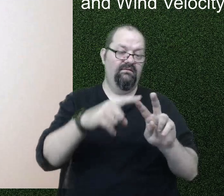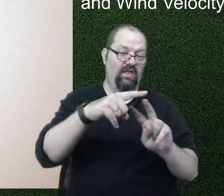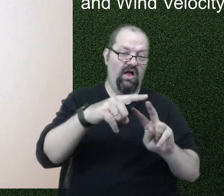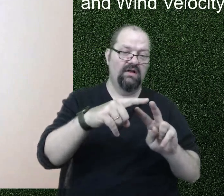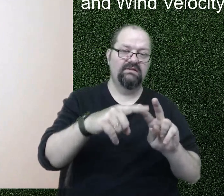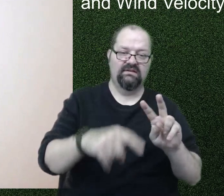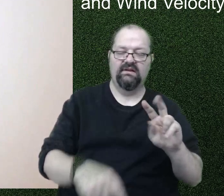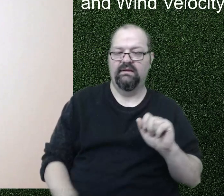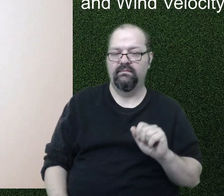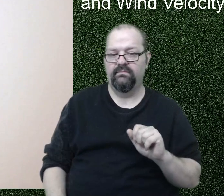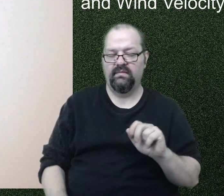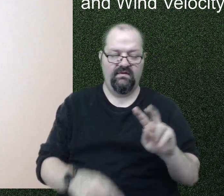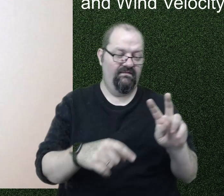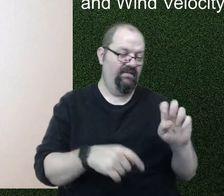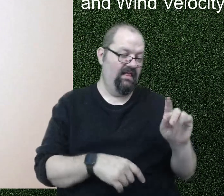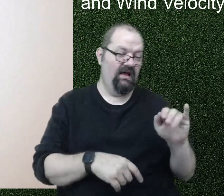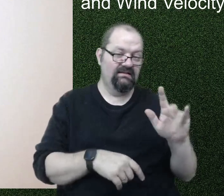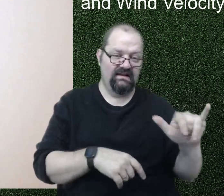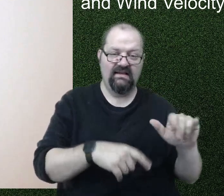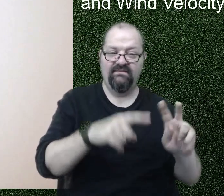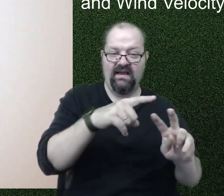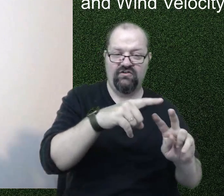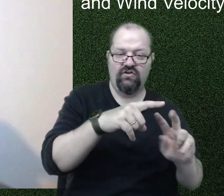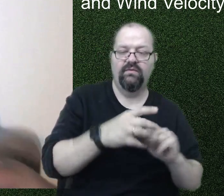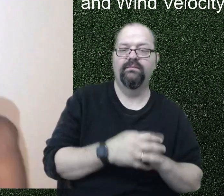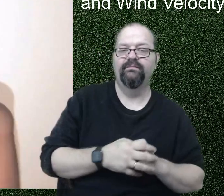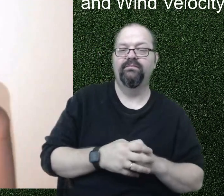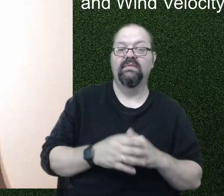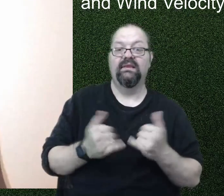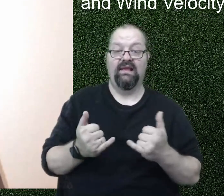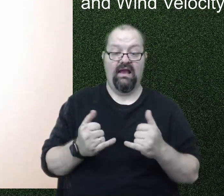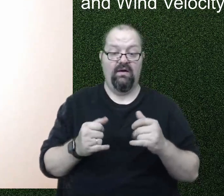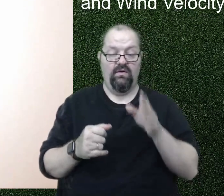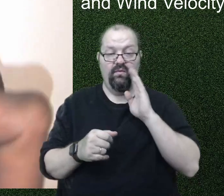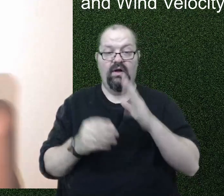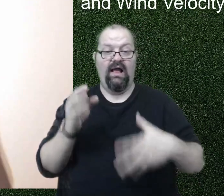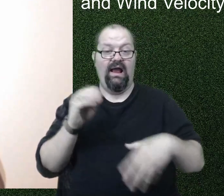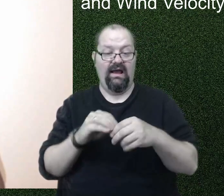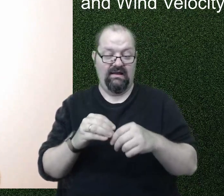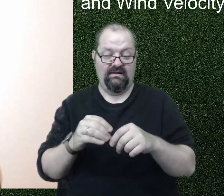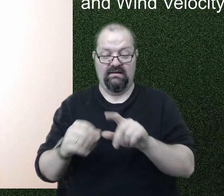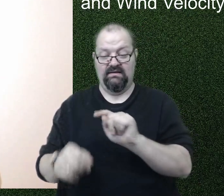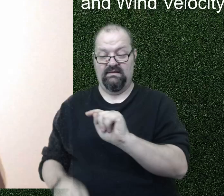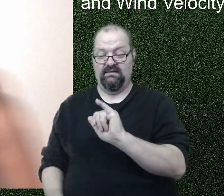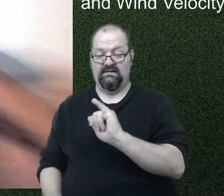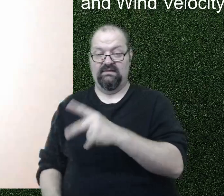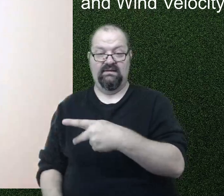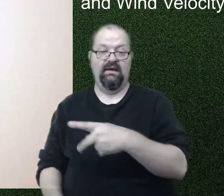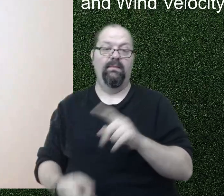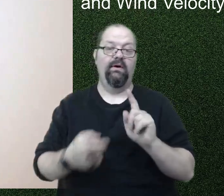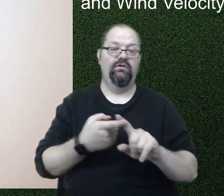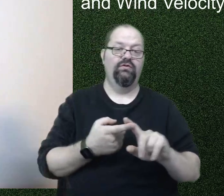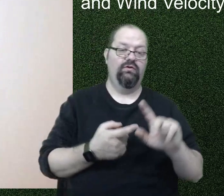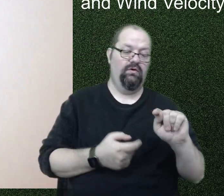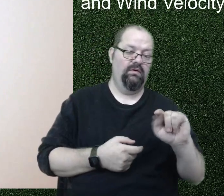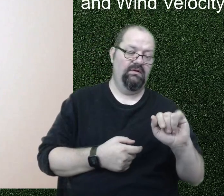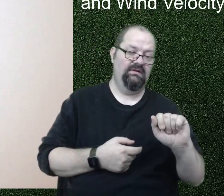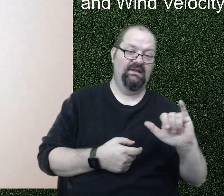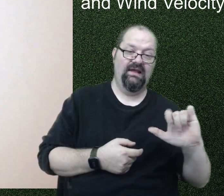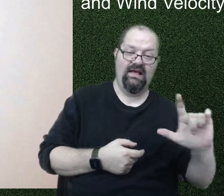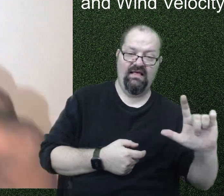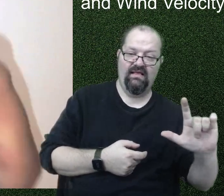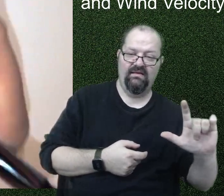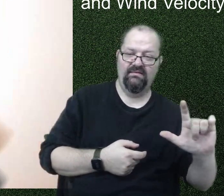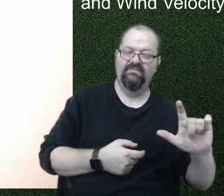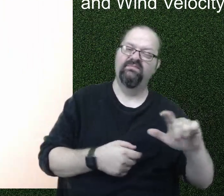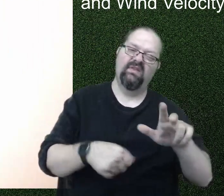vectors, I have to add tip to tail. So I'm going to do this vector plus this vector. Of course, my picture